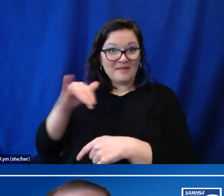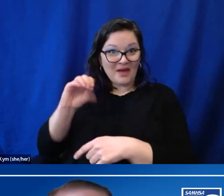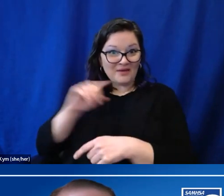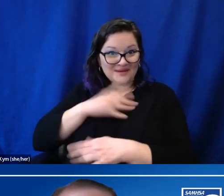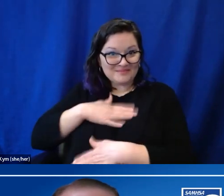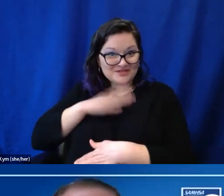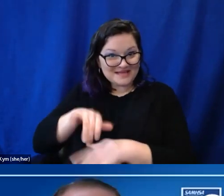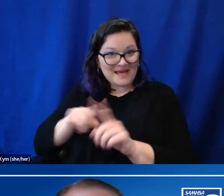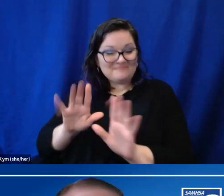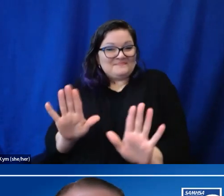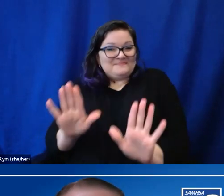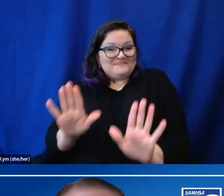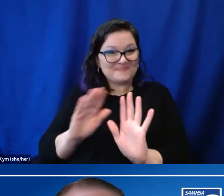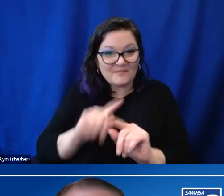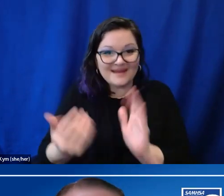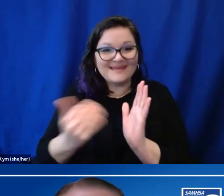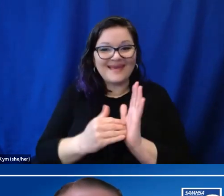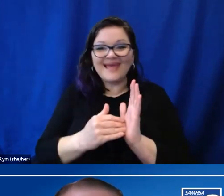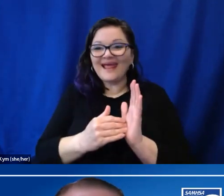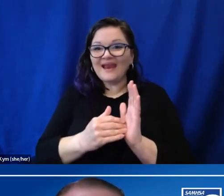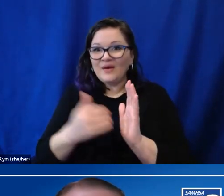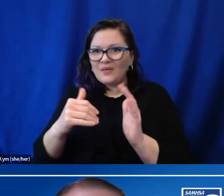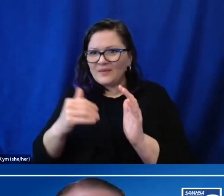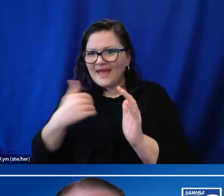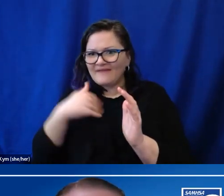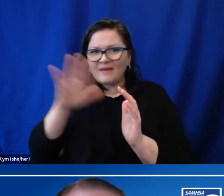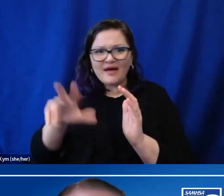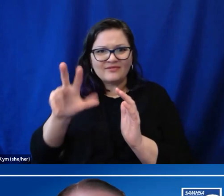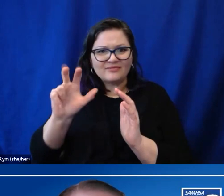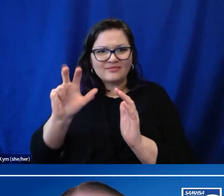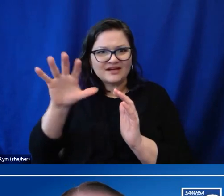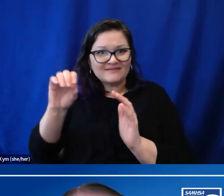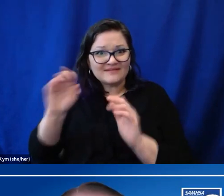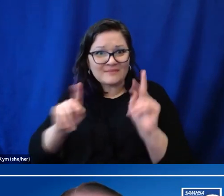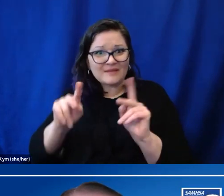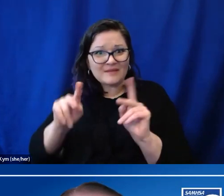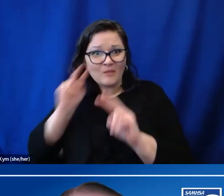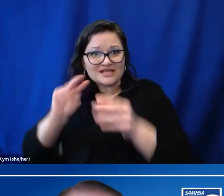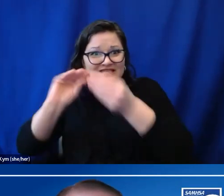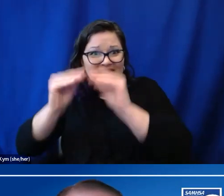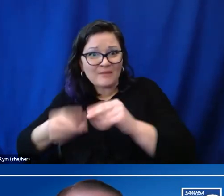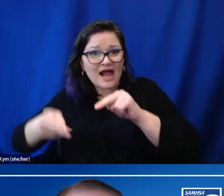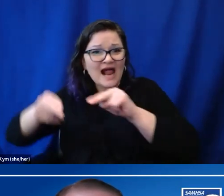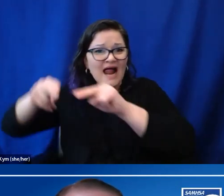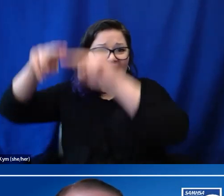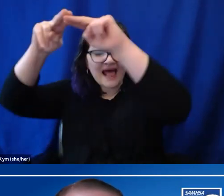do want us to, again, we're up to almost 350 people. I keep watching the counter here, but more the